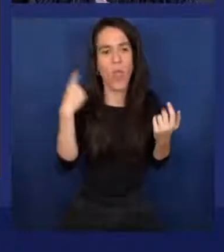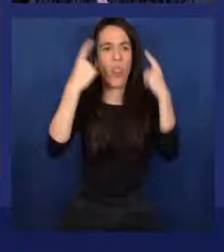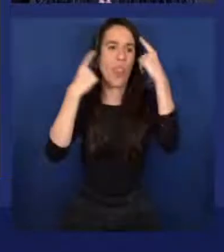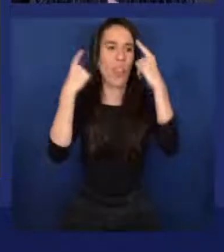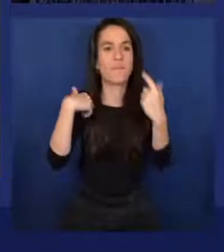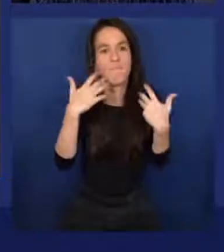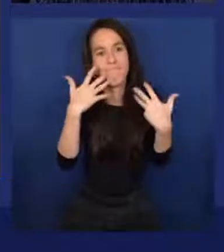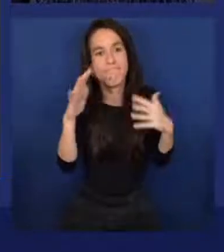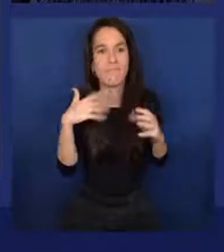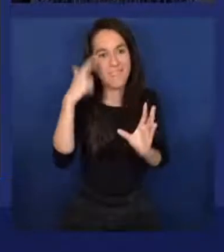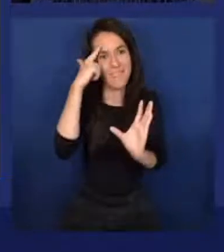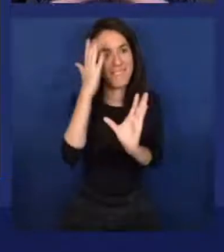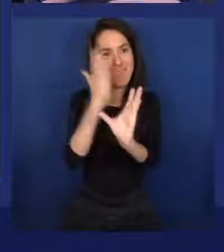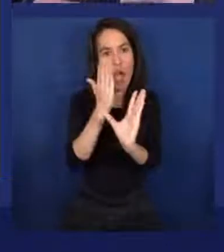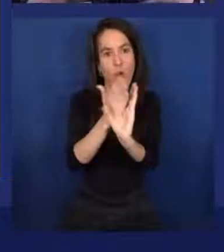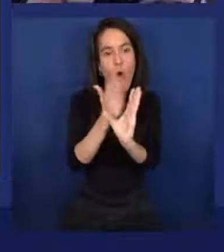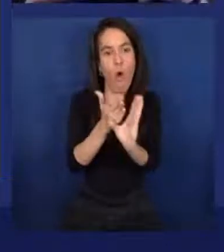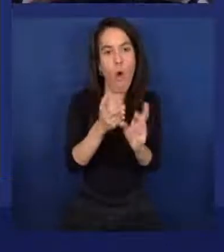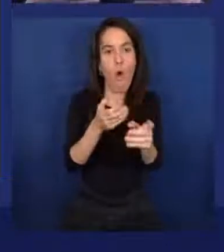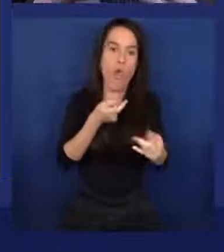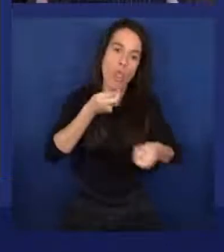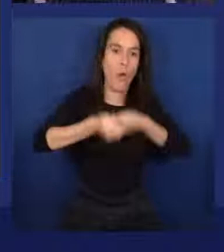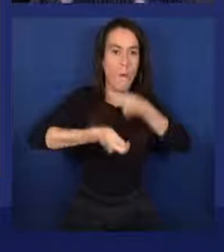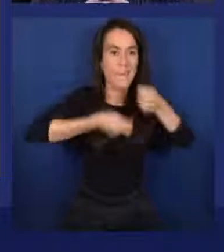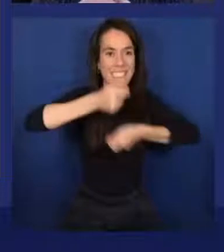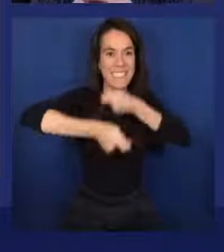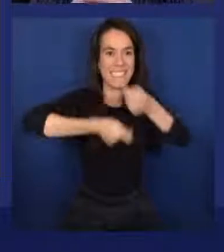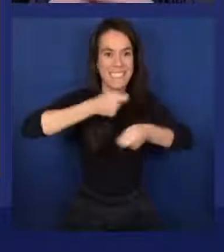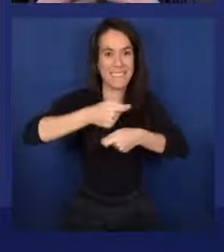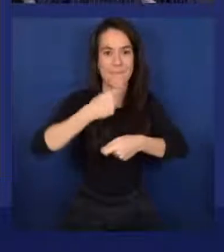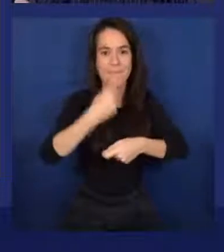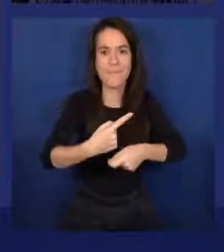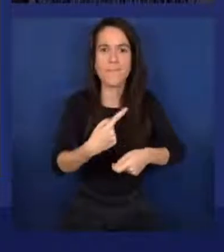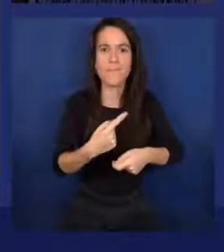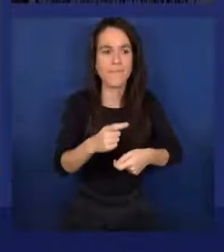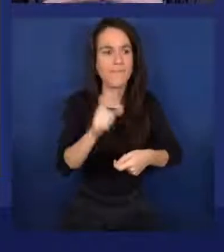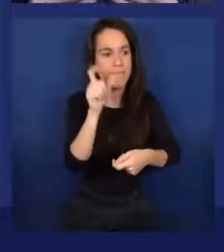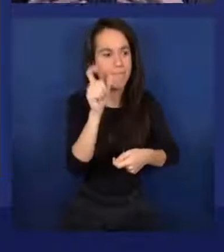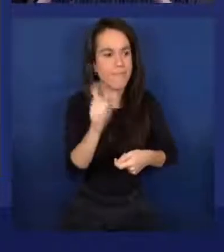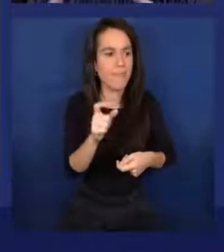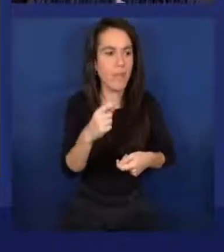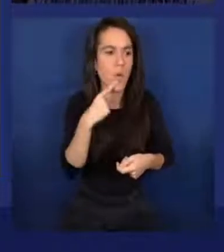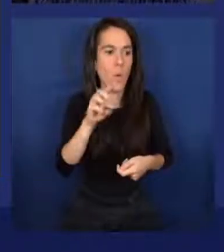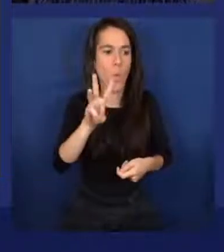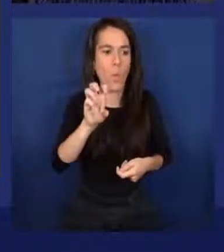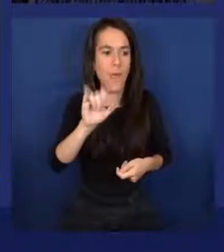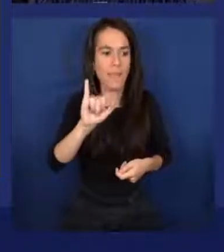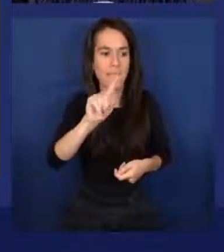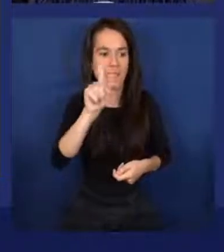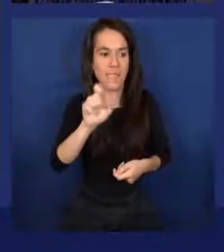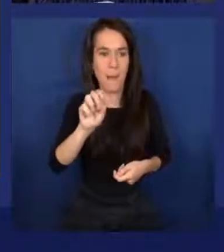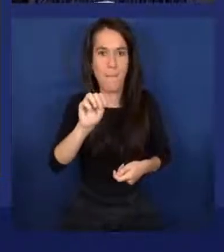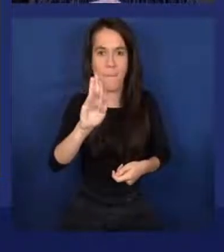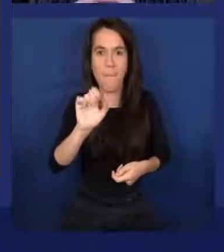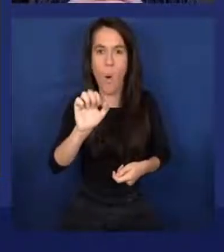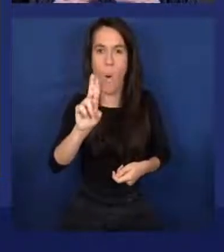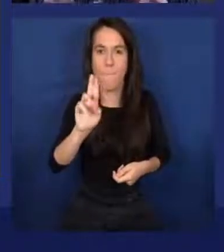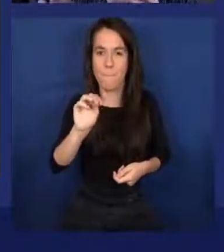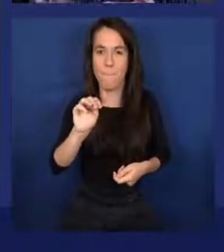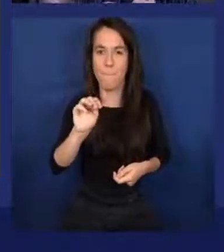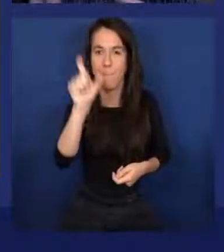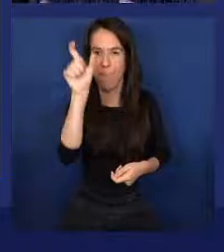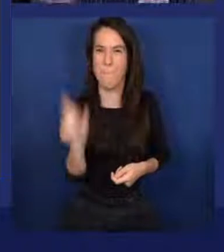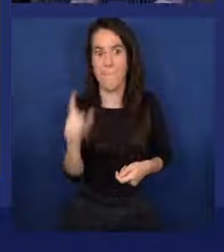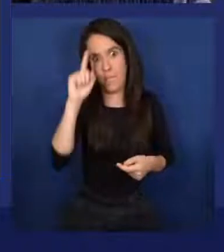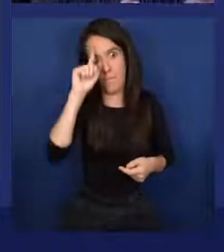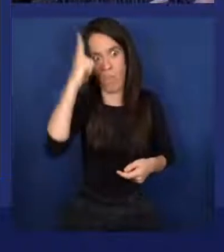psychotherapist by the name of Carl Rogers, who was famous for sort of parroting back what the patient said to get them to explore it further. And this has been